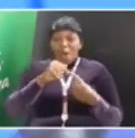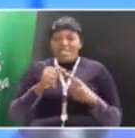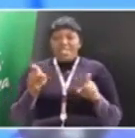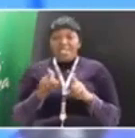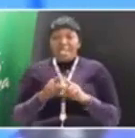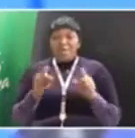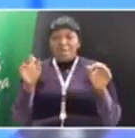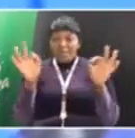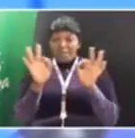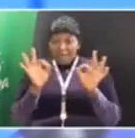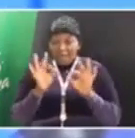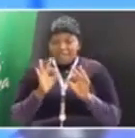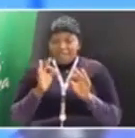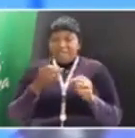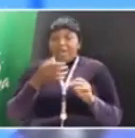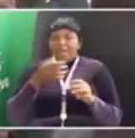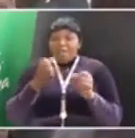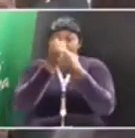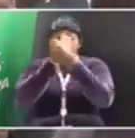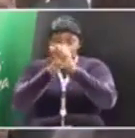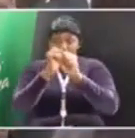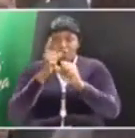amazing president who understands,